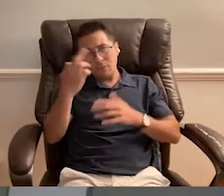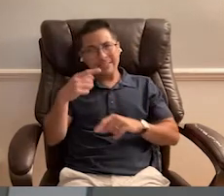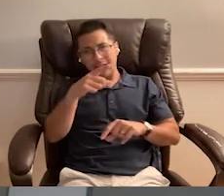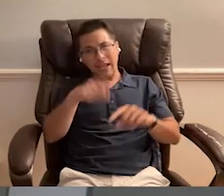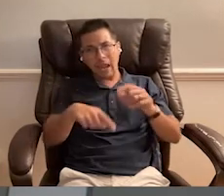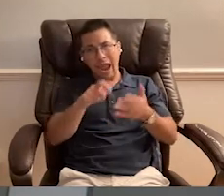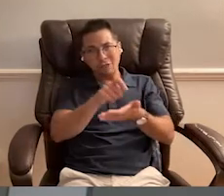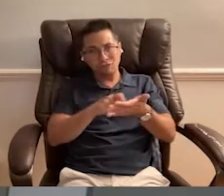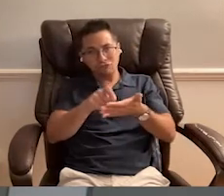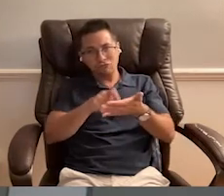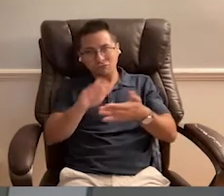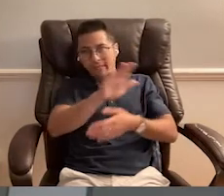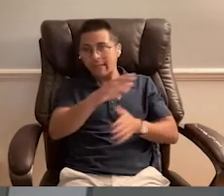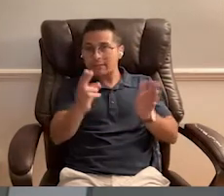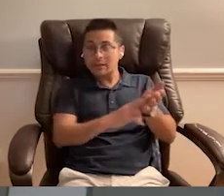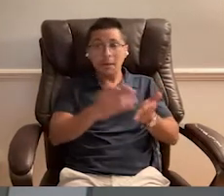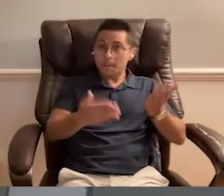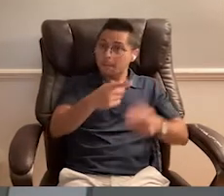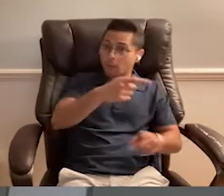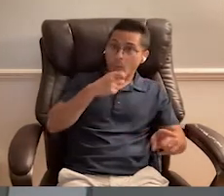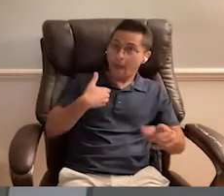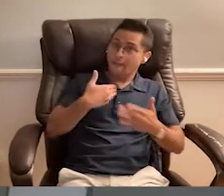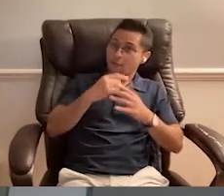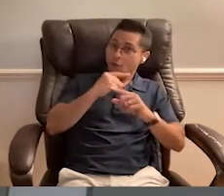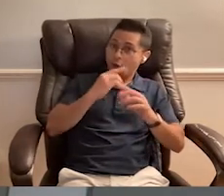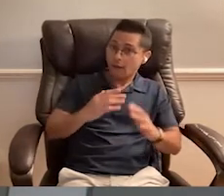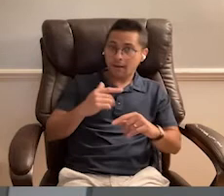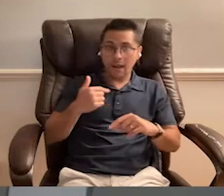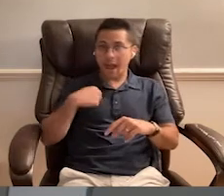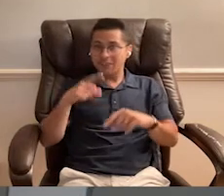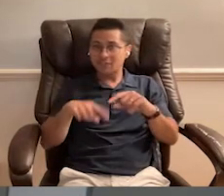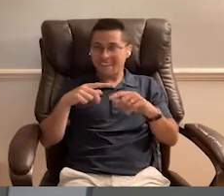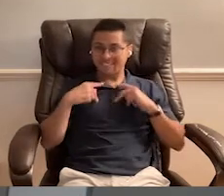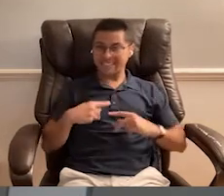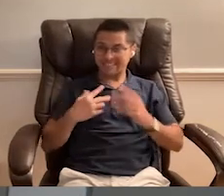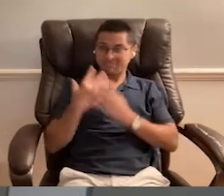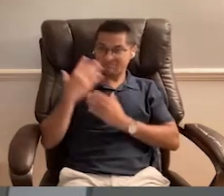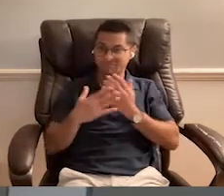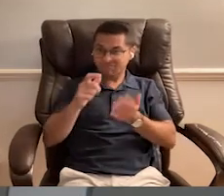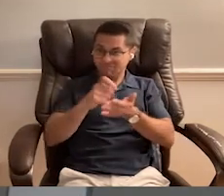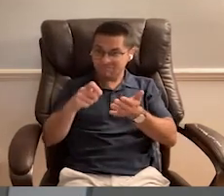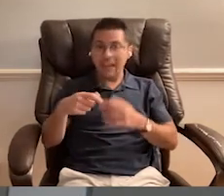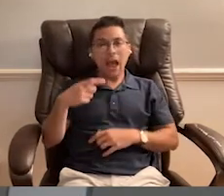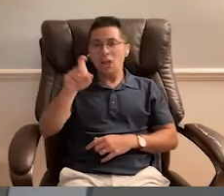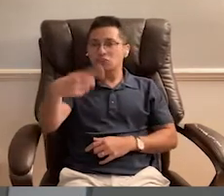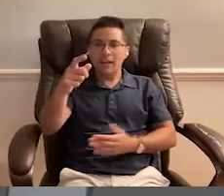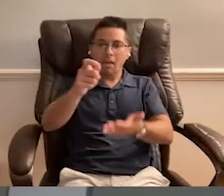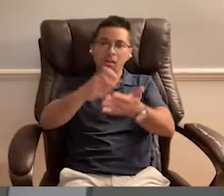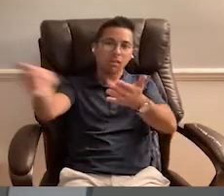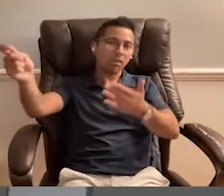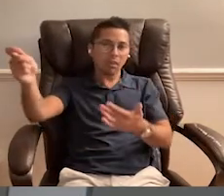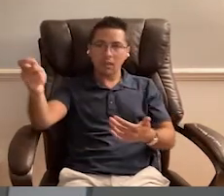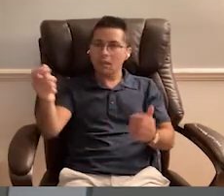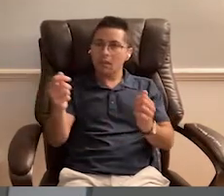they're for some reason unable to actually write their signature, maybe I don't have a guardian, but I just can't physically